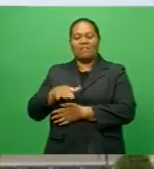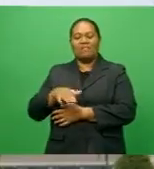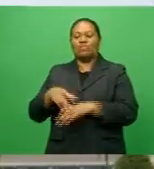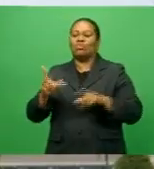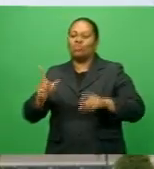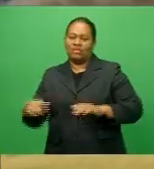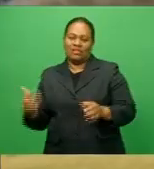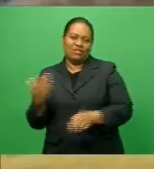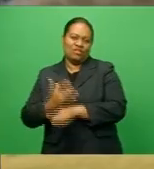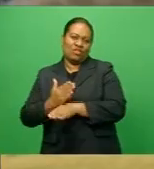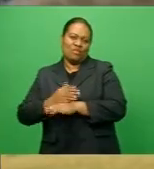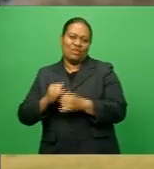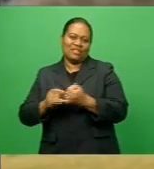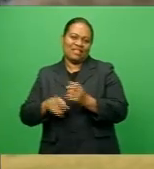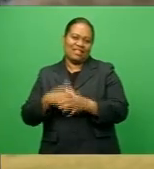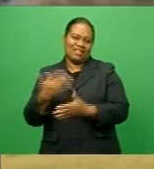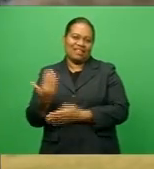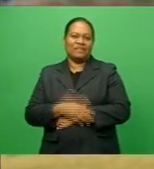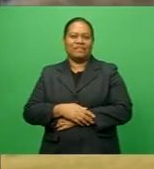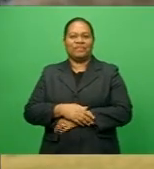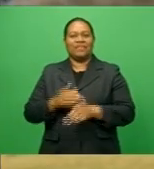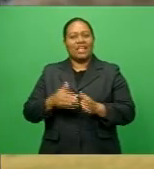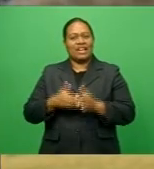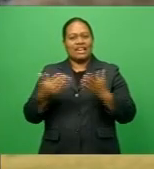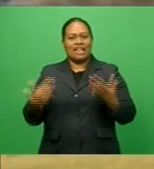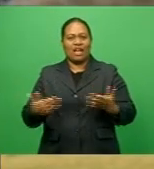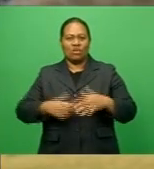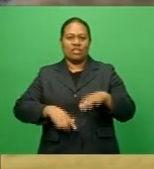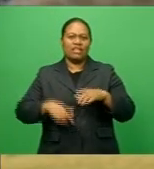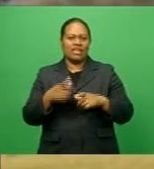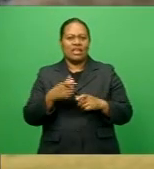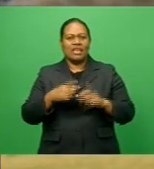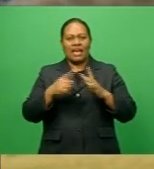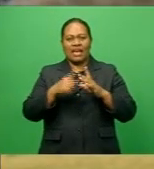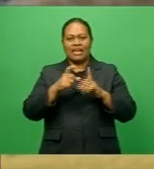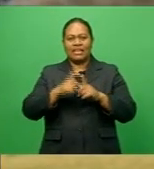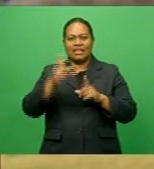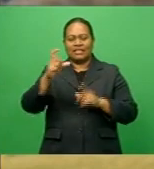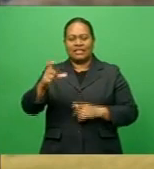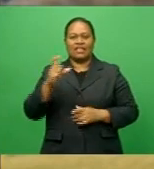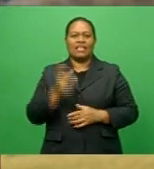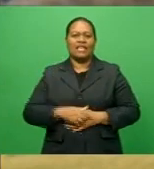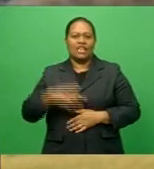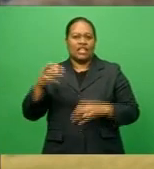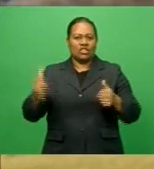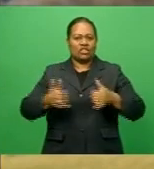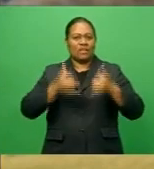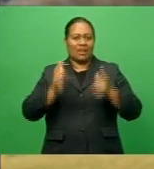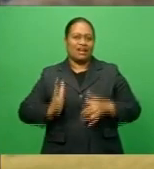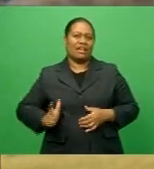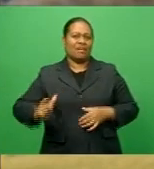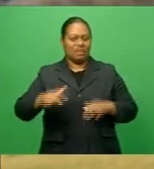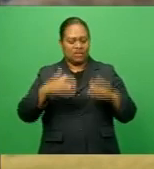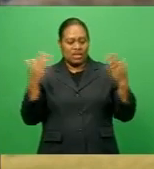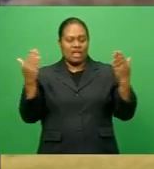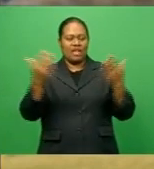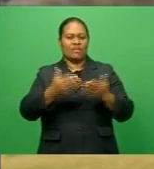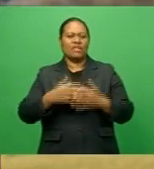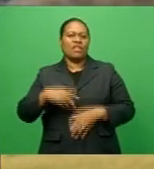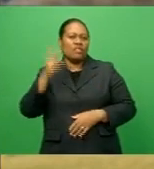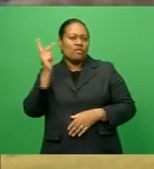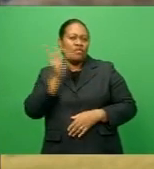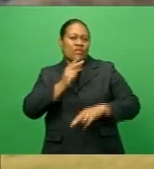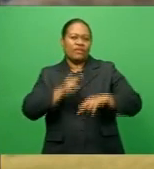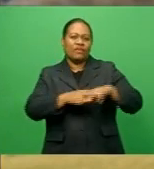come Saturday. While reigning Courts IDC champion Lambasa aims to start its Vodafone Fiji Fact campaign on a winning